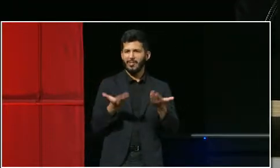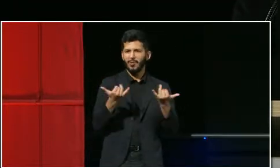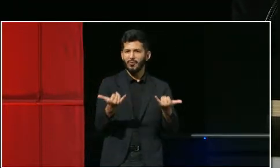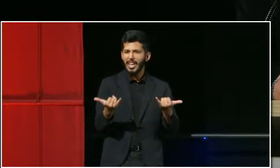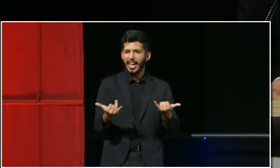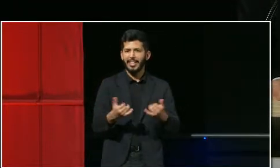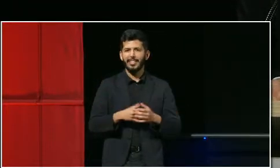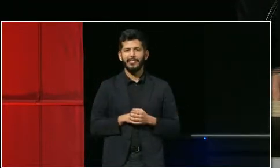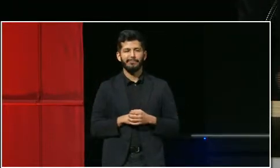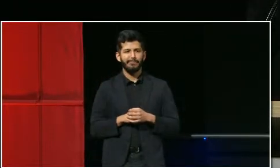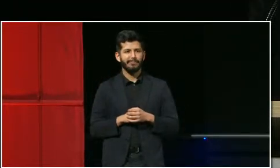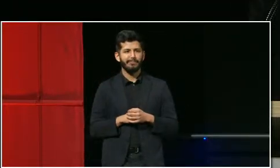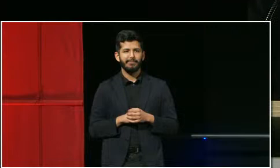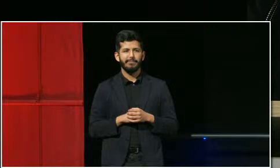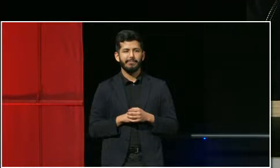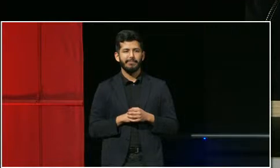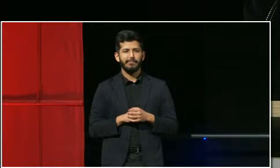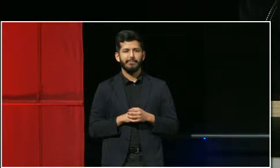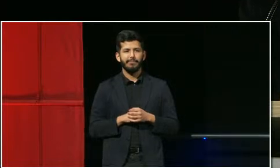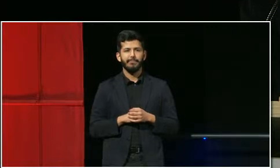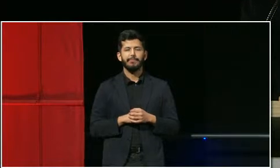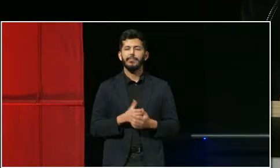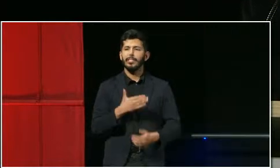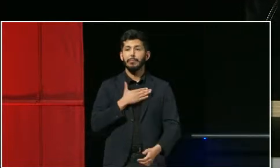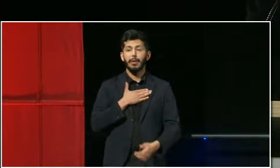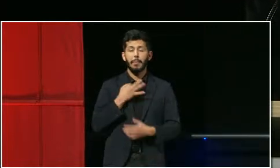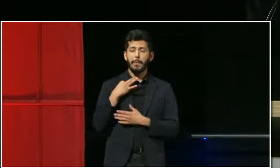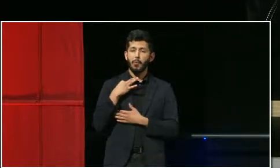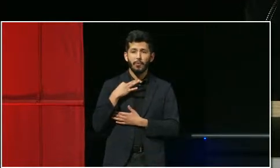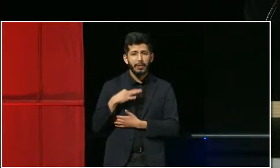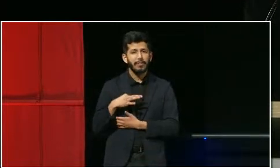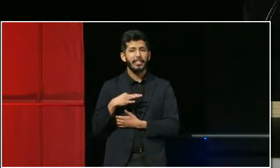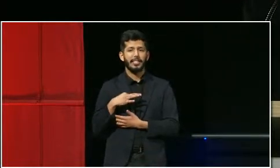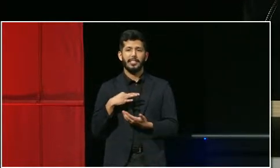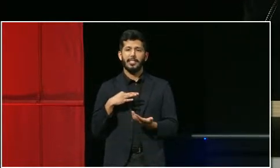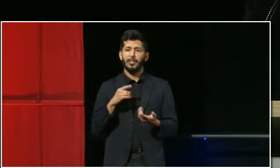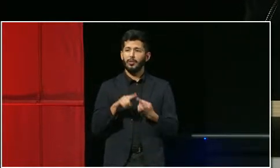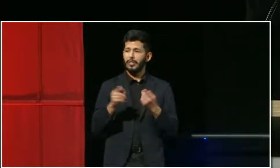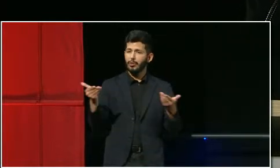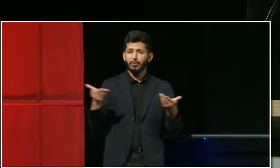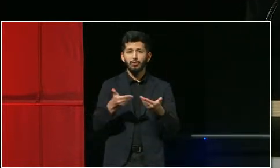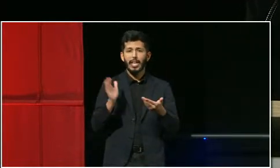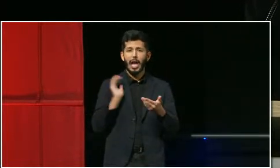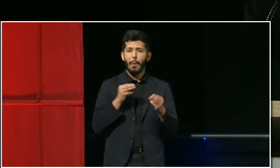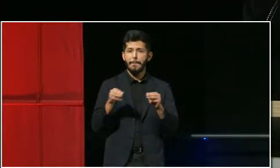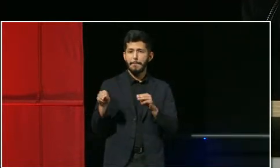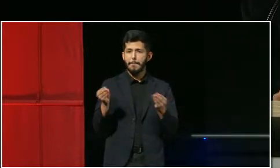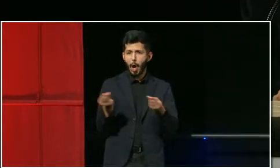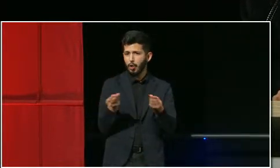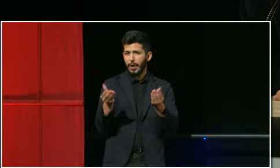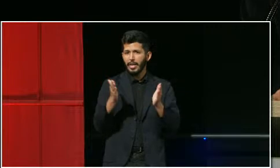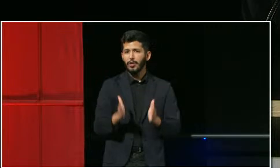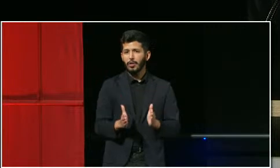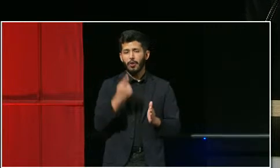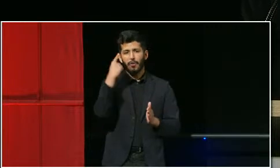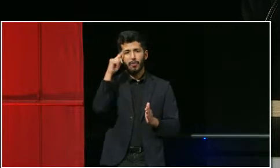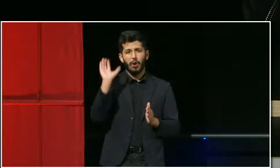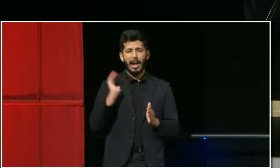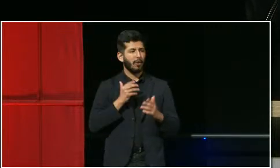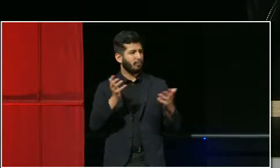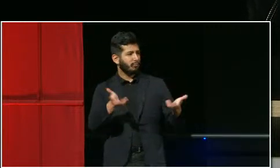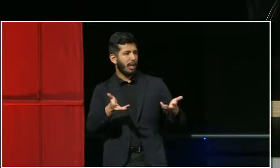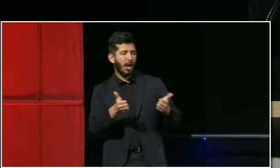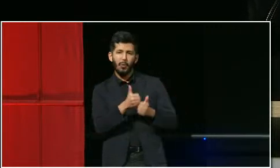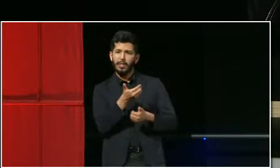this. It's my privilege to introduce our moderator for our talk with